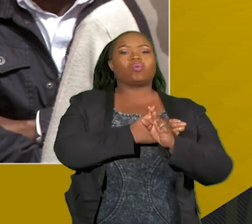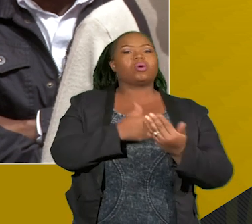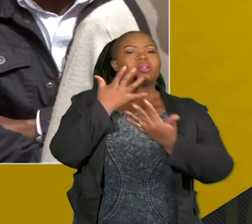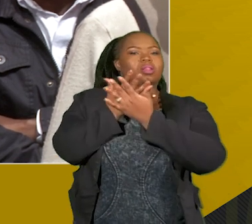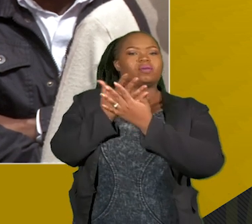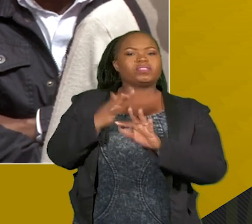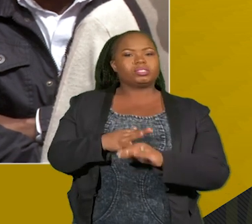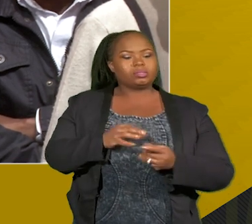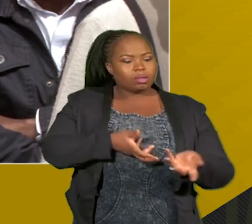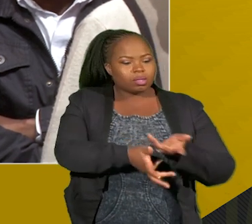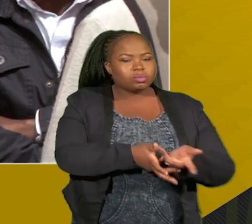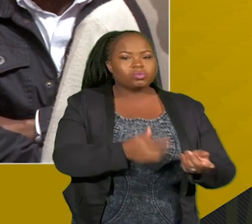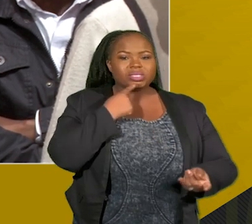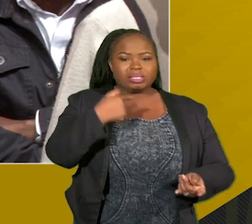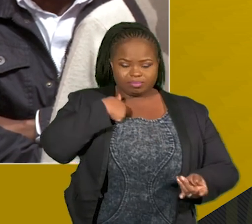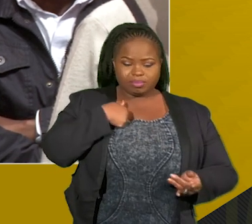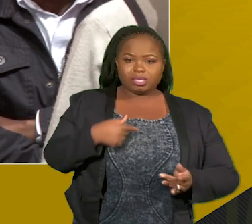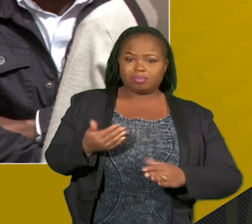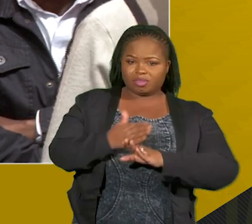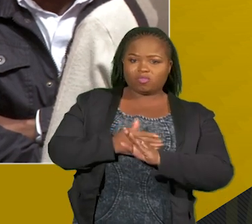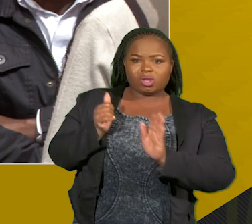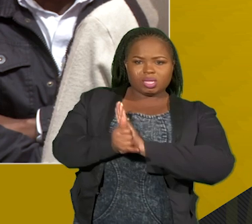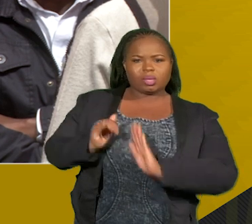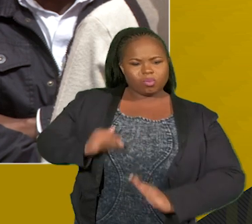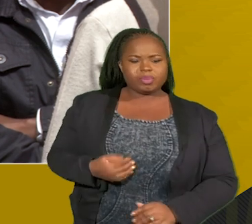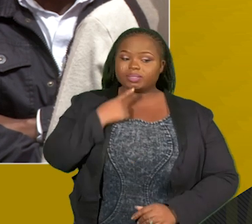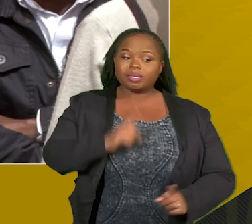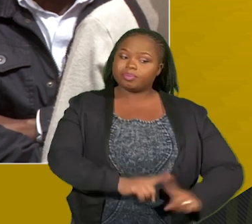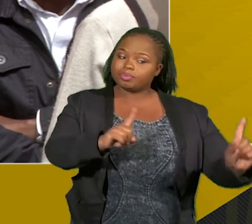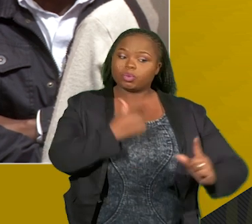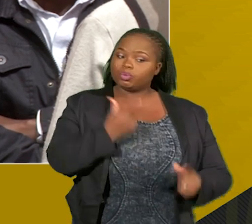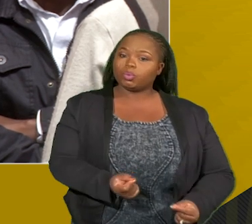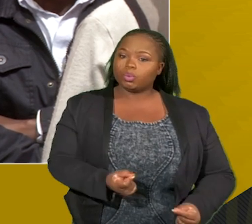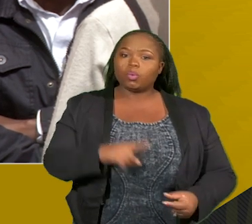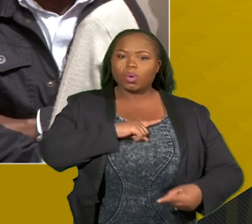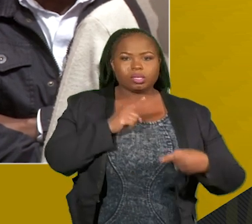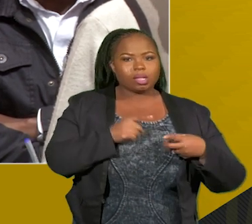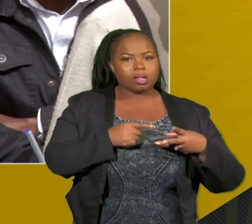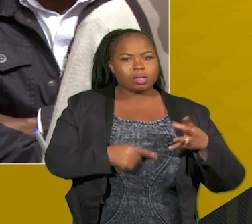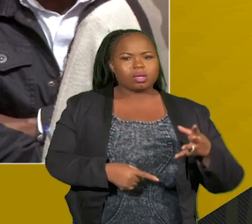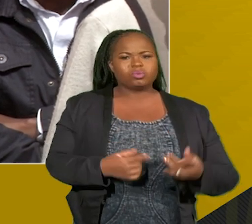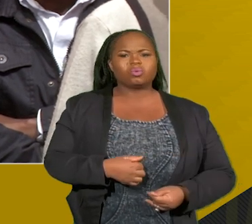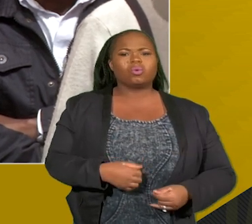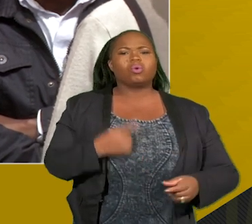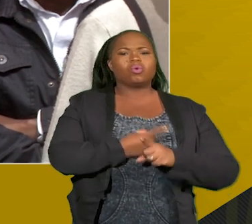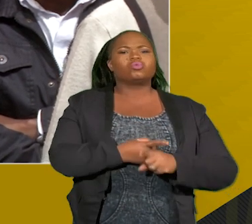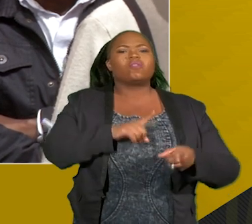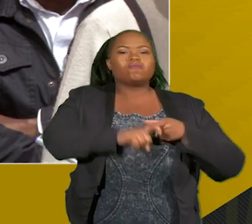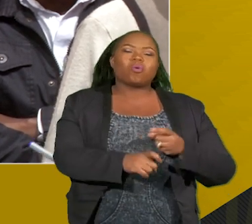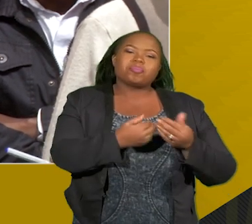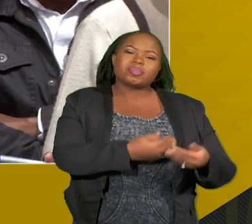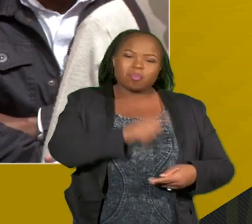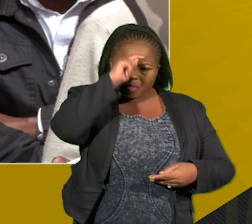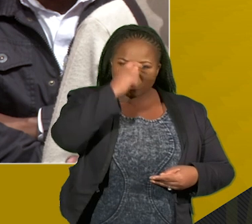with these young boys to say, I'm a man that has killed a woman. Yeah. And I'm saying to you, don't do it because of these reasons. Okay. So we are killing it from the root cause.